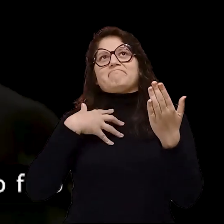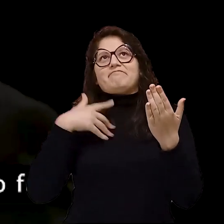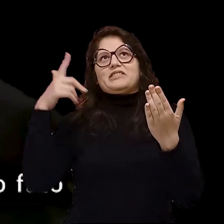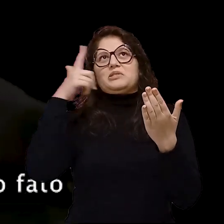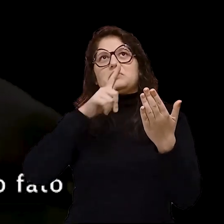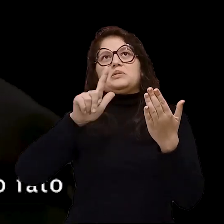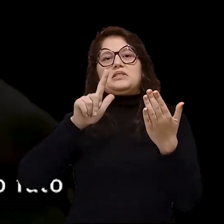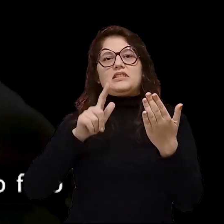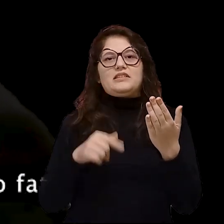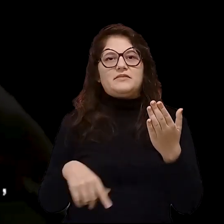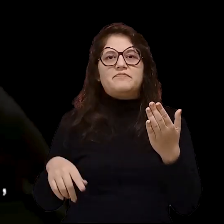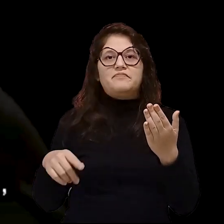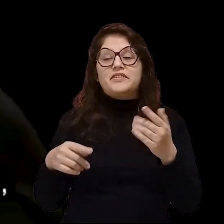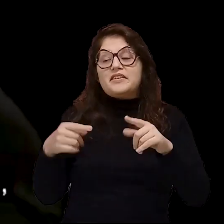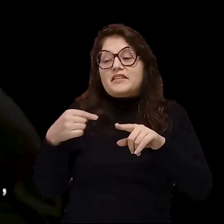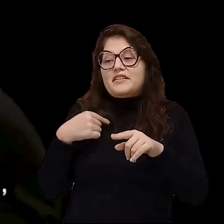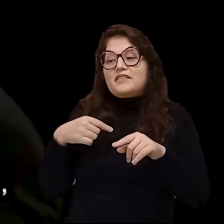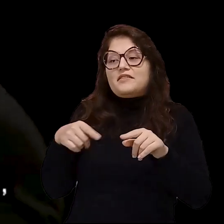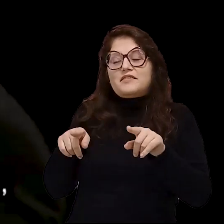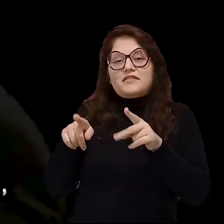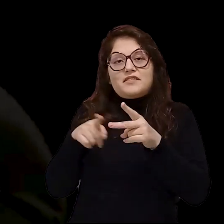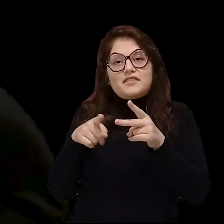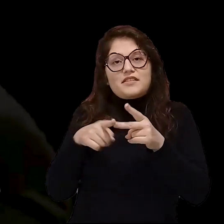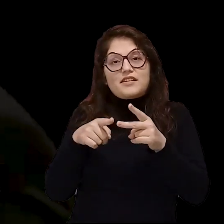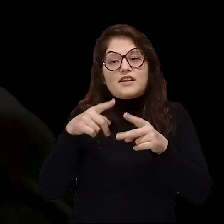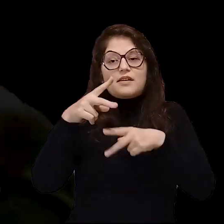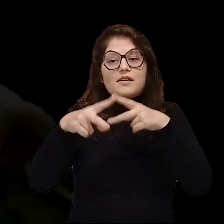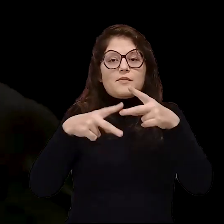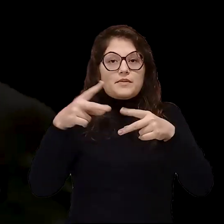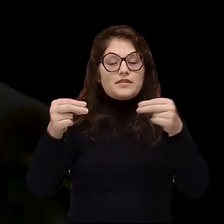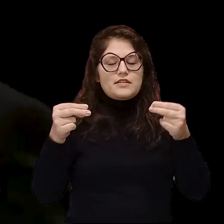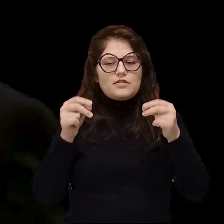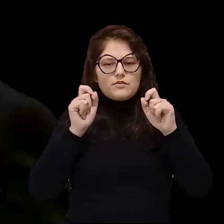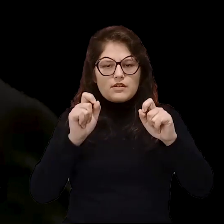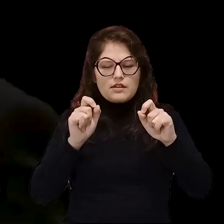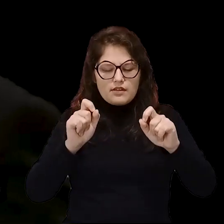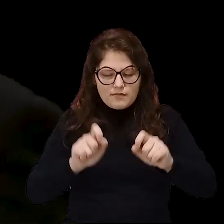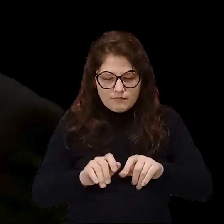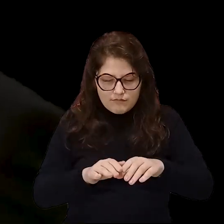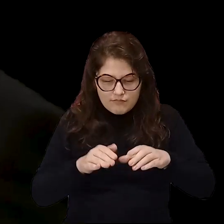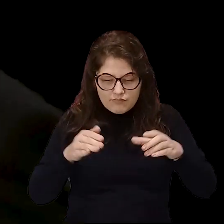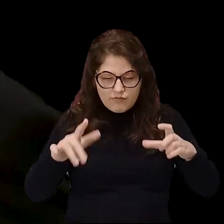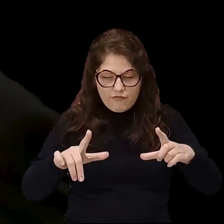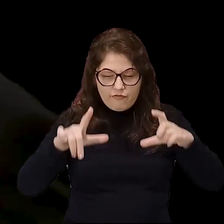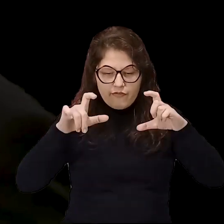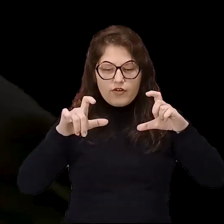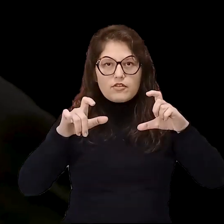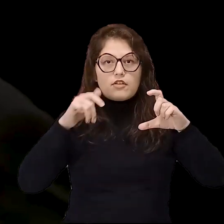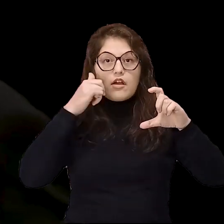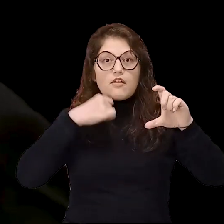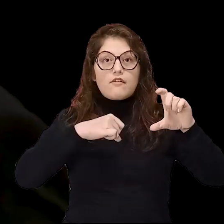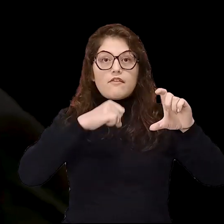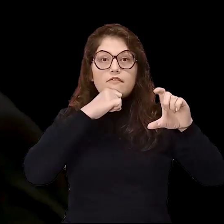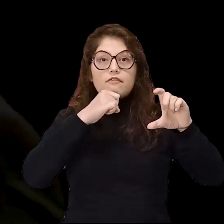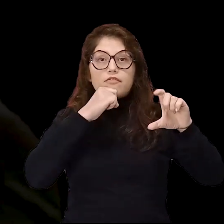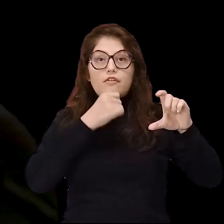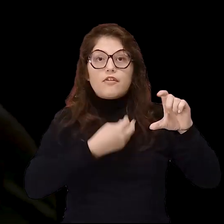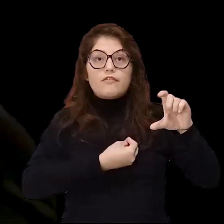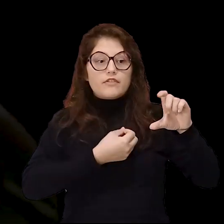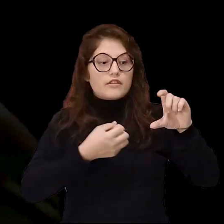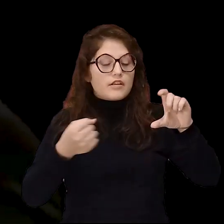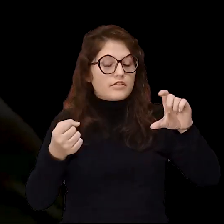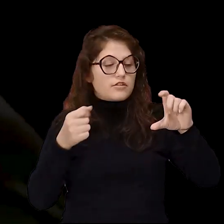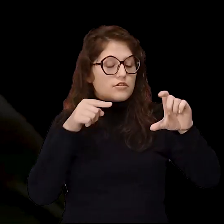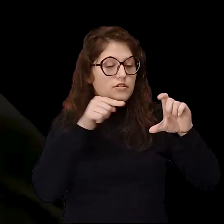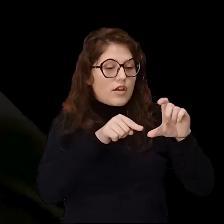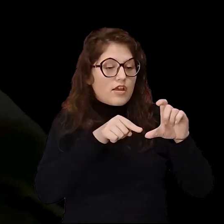was giving it to me to celebrate the fact that I'm living on my own and have a job I seem to love. And the other present was a photo of my